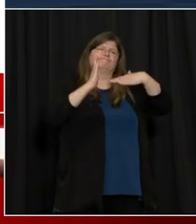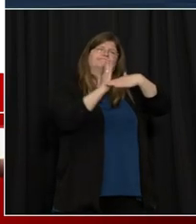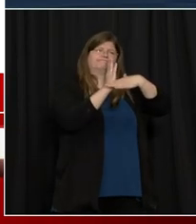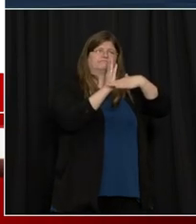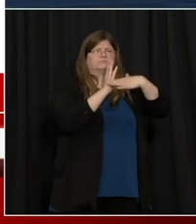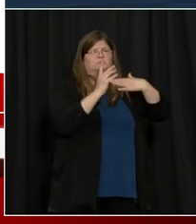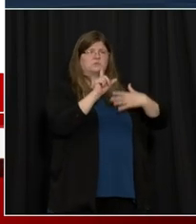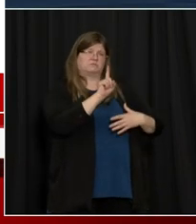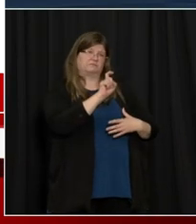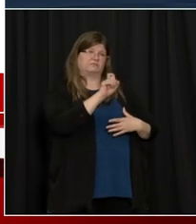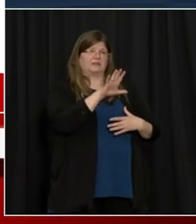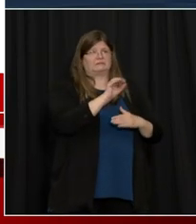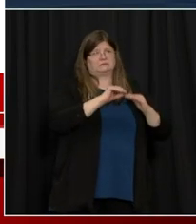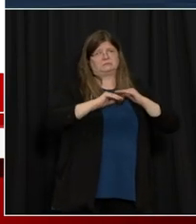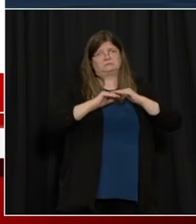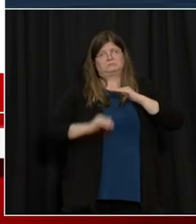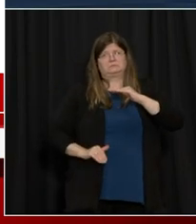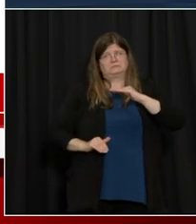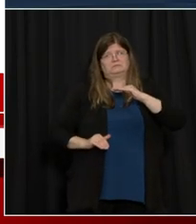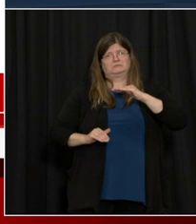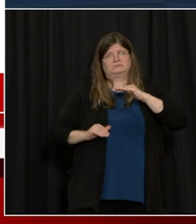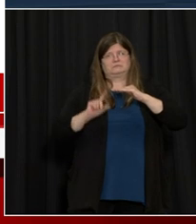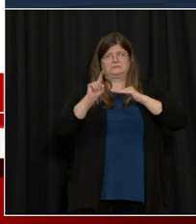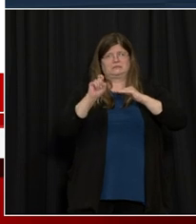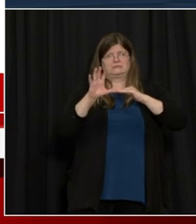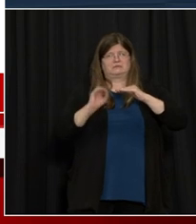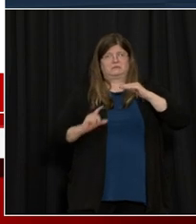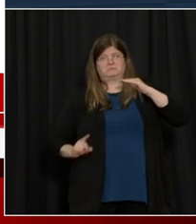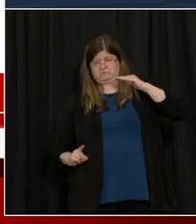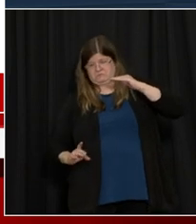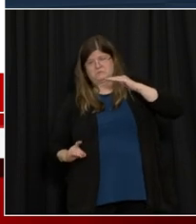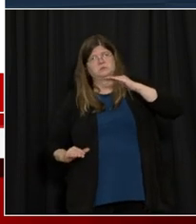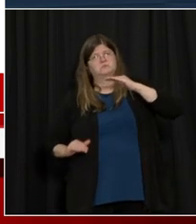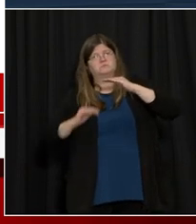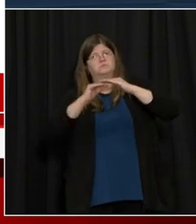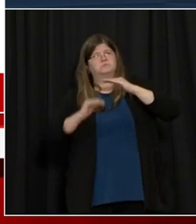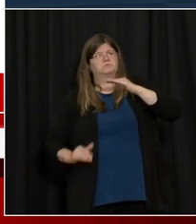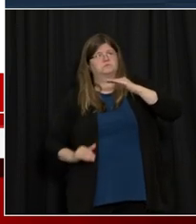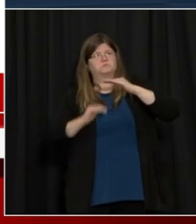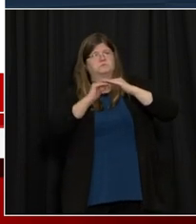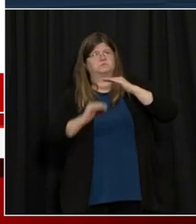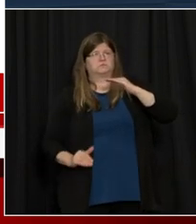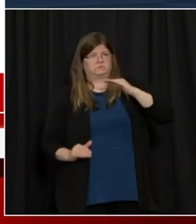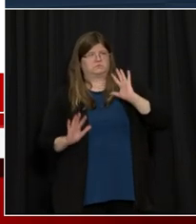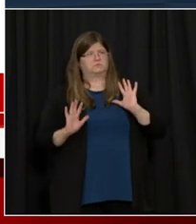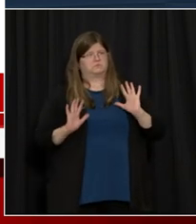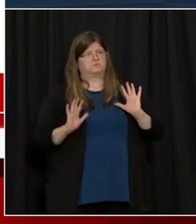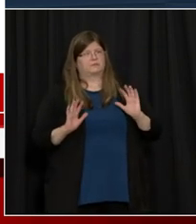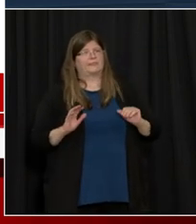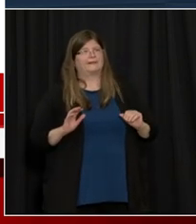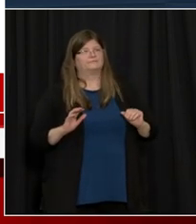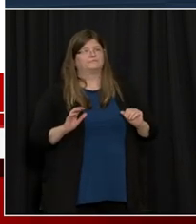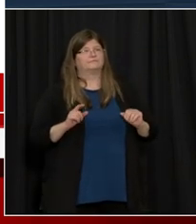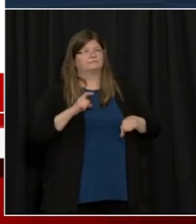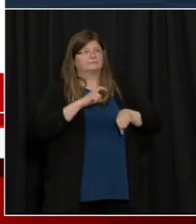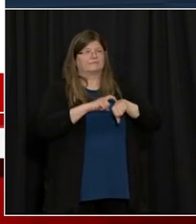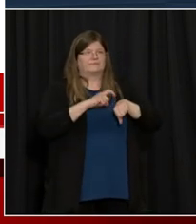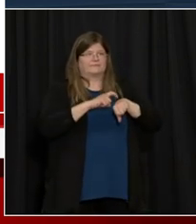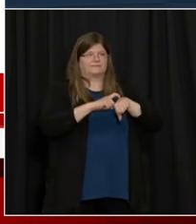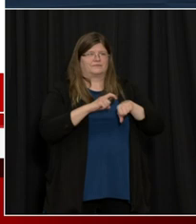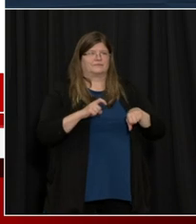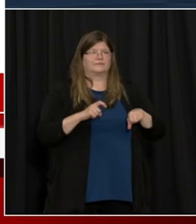150, below 150, and slightly below 100. But what you'll see, because there's a lag, the days that